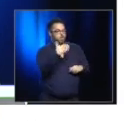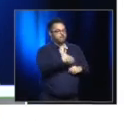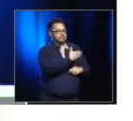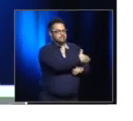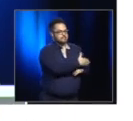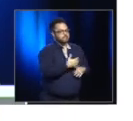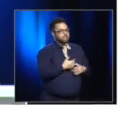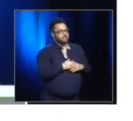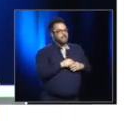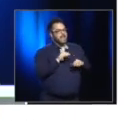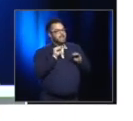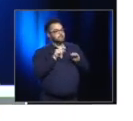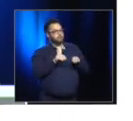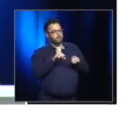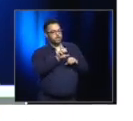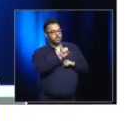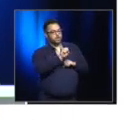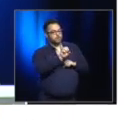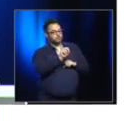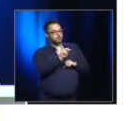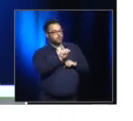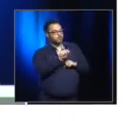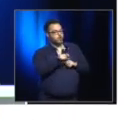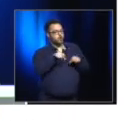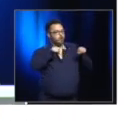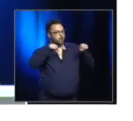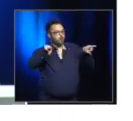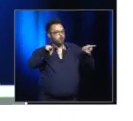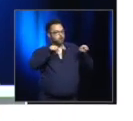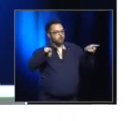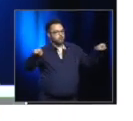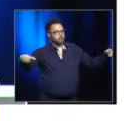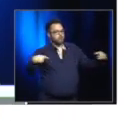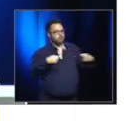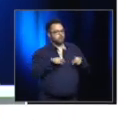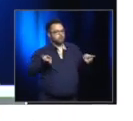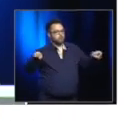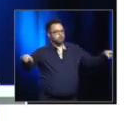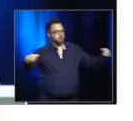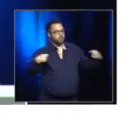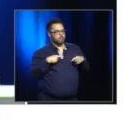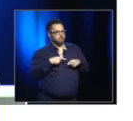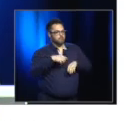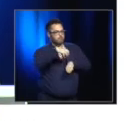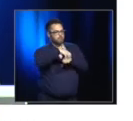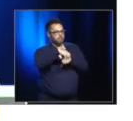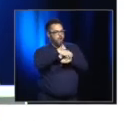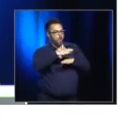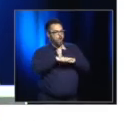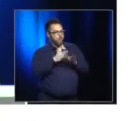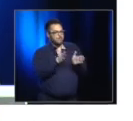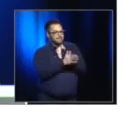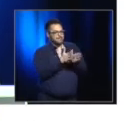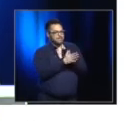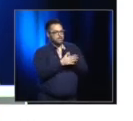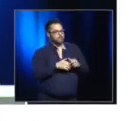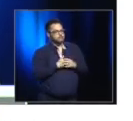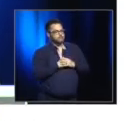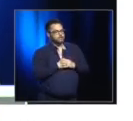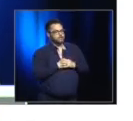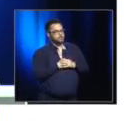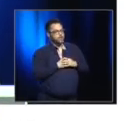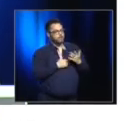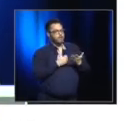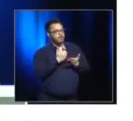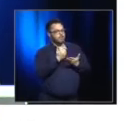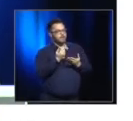are effectively becoming dolphins. And this, of course, has a lot of really important implications The first, of course, is that we'll start getting decent audiences at some